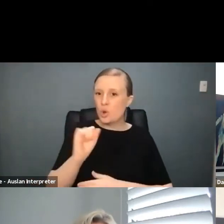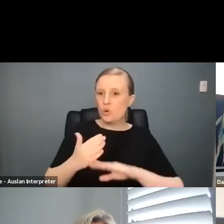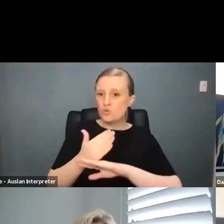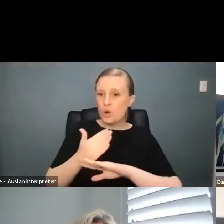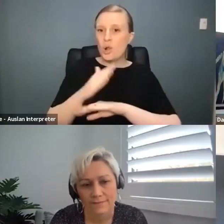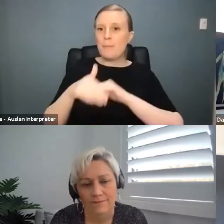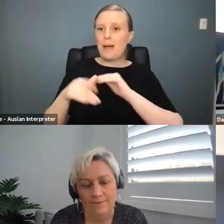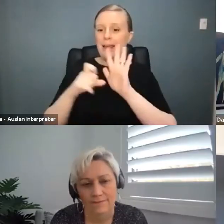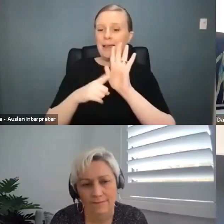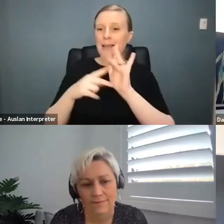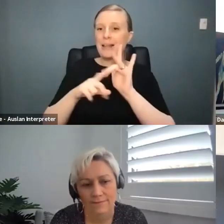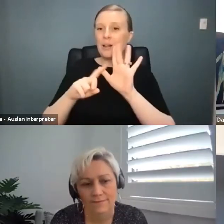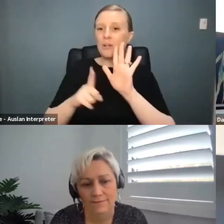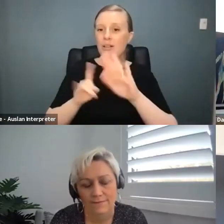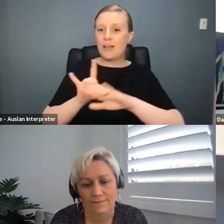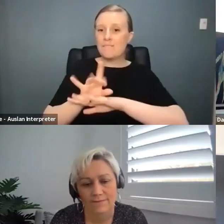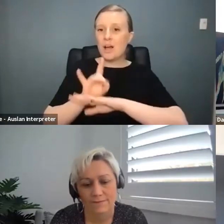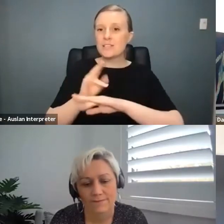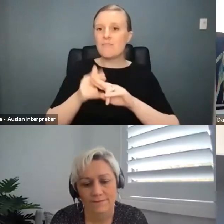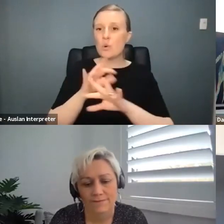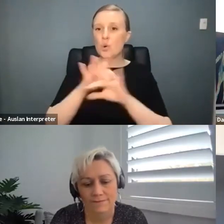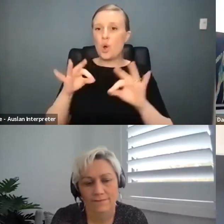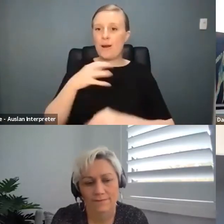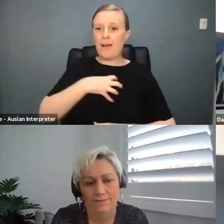your policy advocacy role generally,